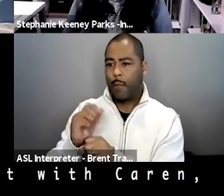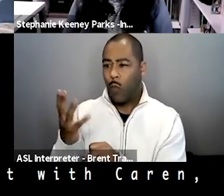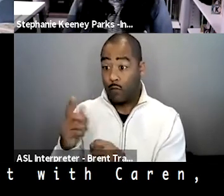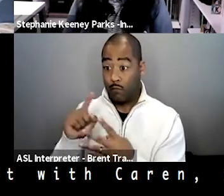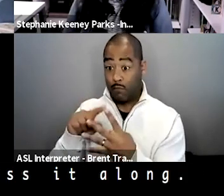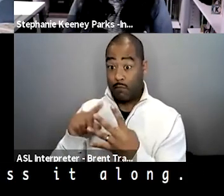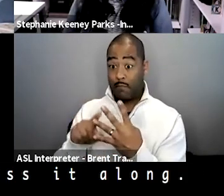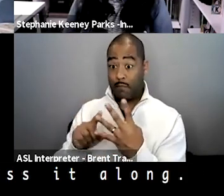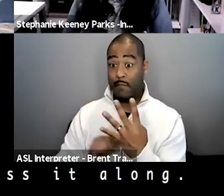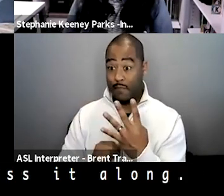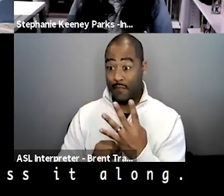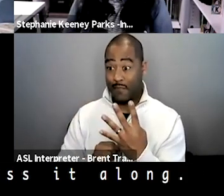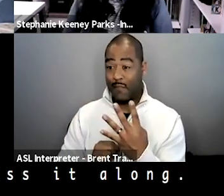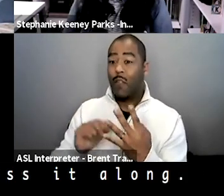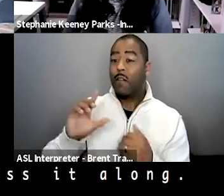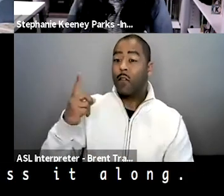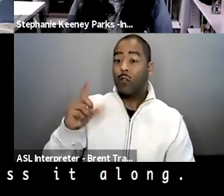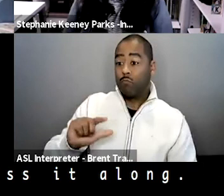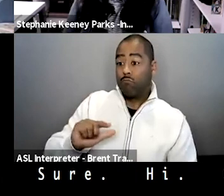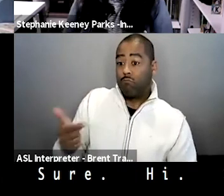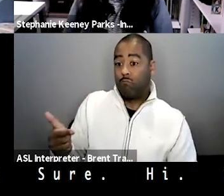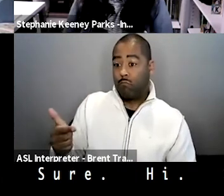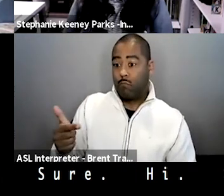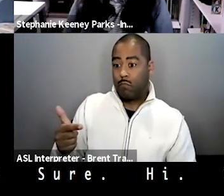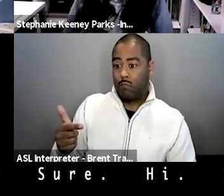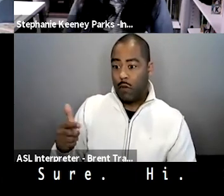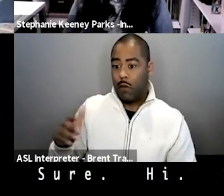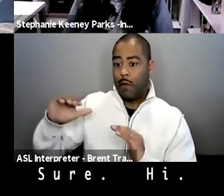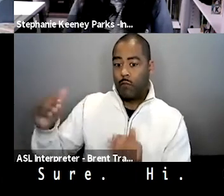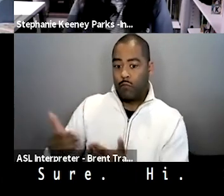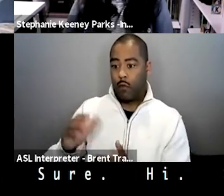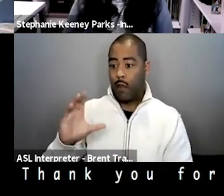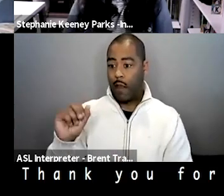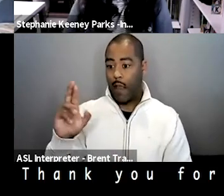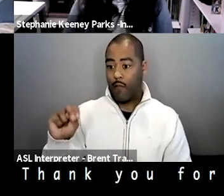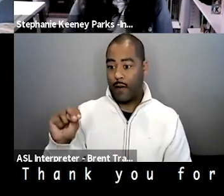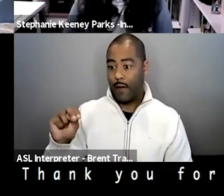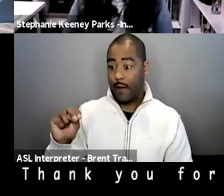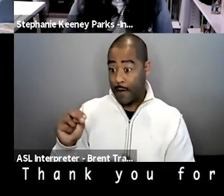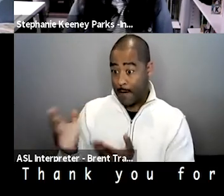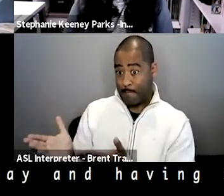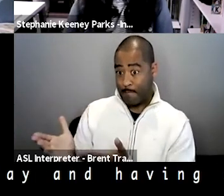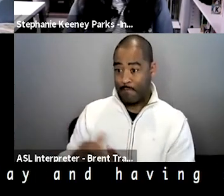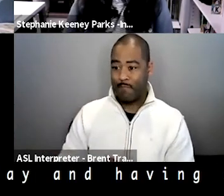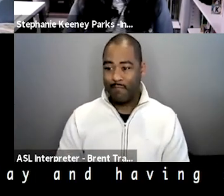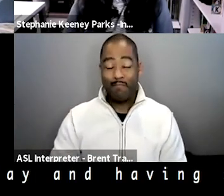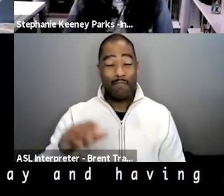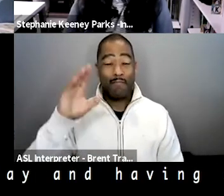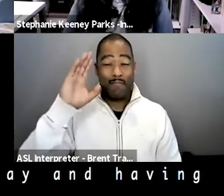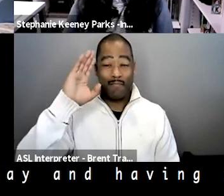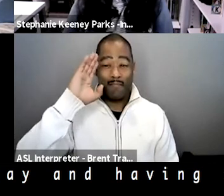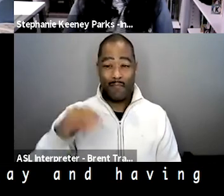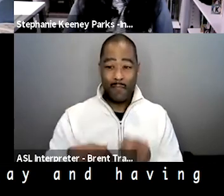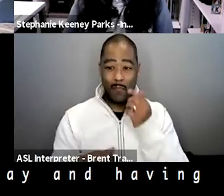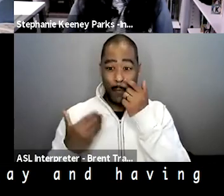And if we can start with Caren, and then we'll just pass it along. Sure. Hi,